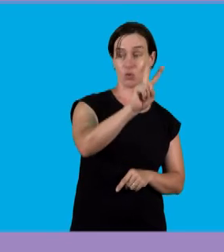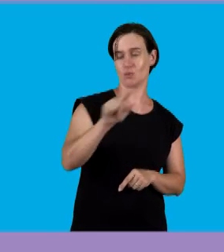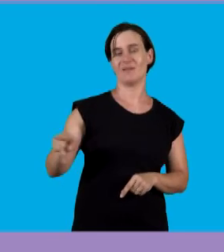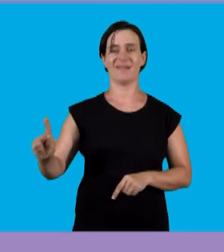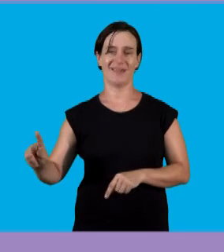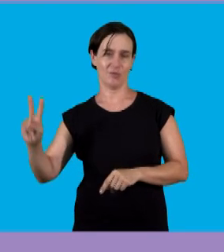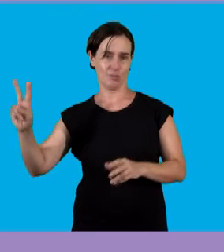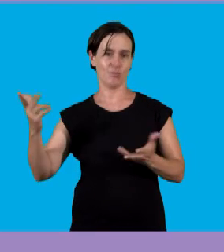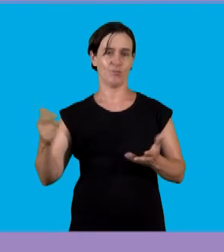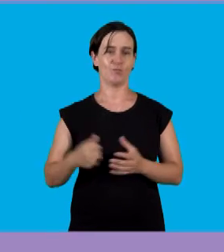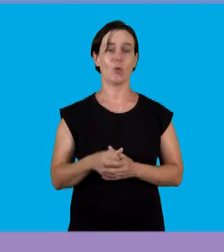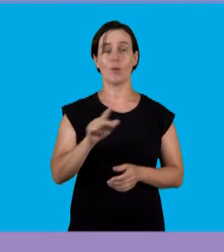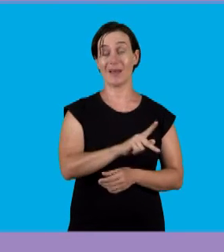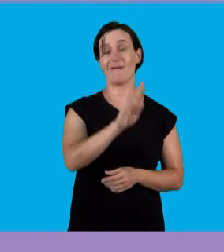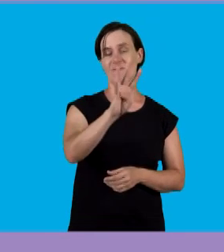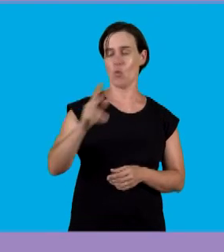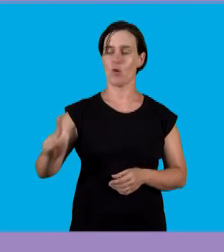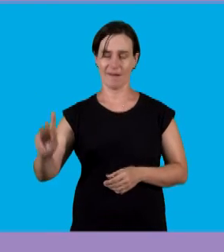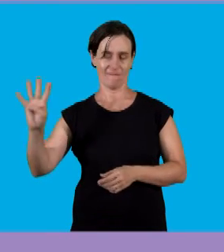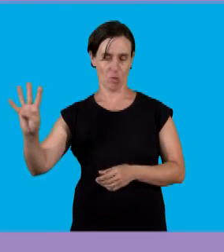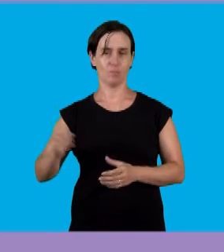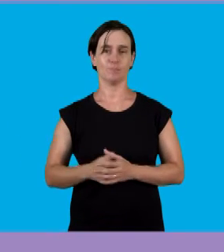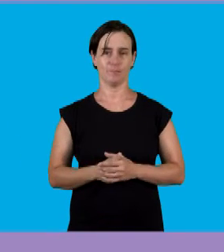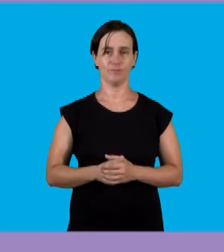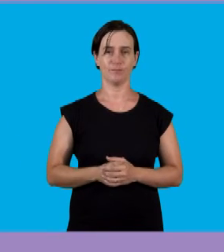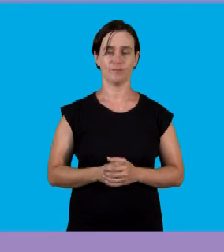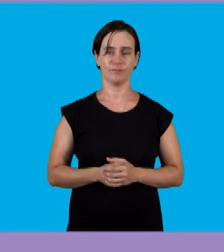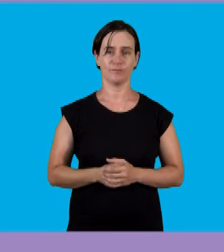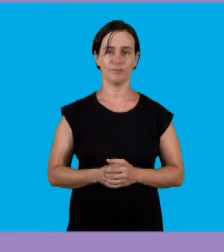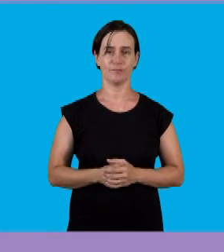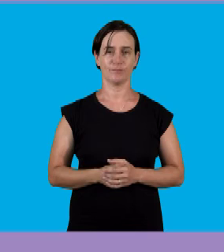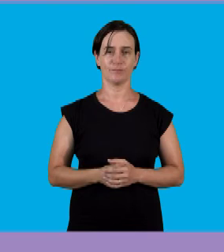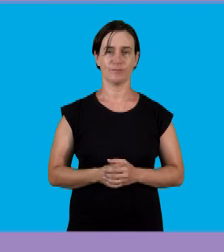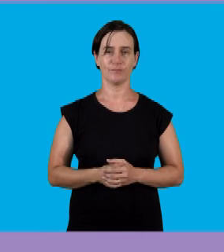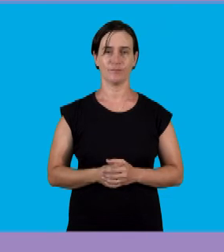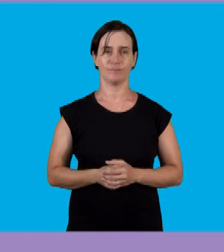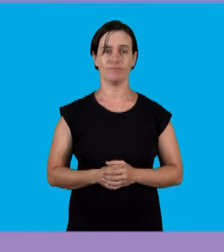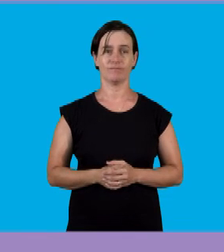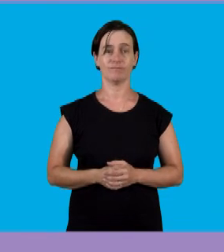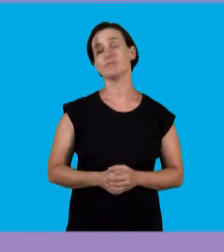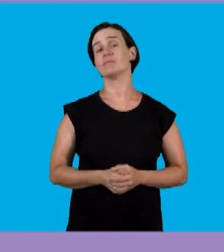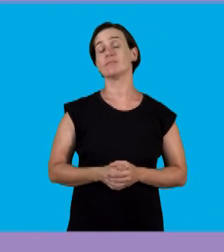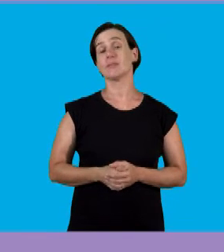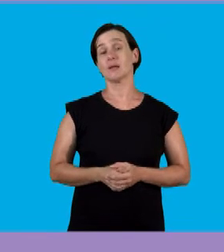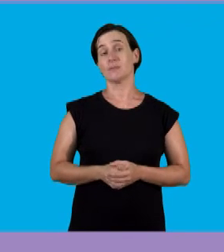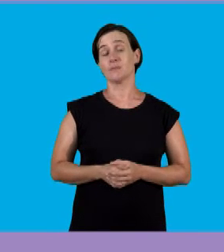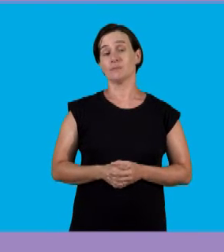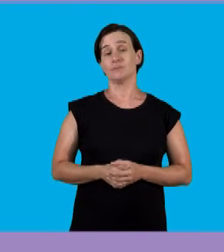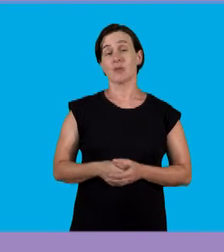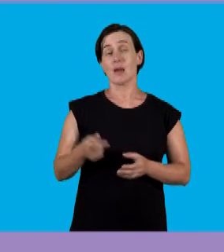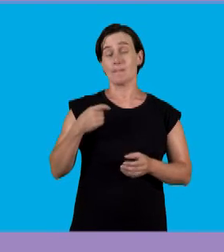the same exponent to that variable. Let's move over to